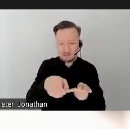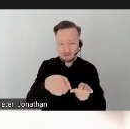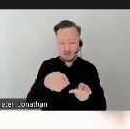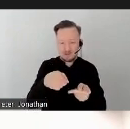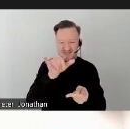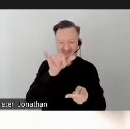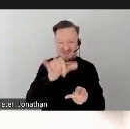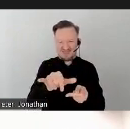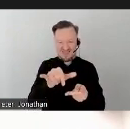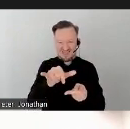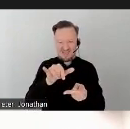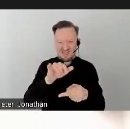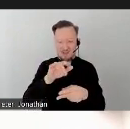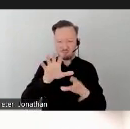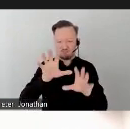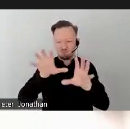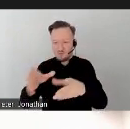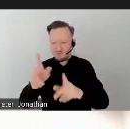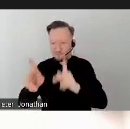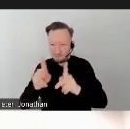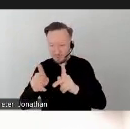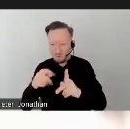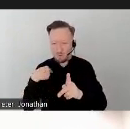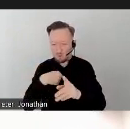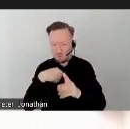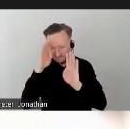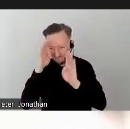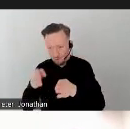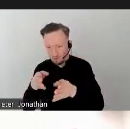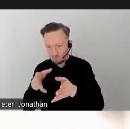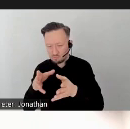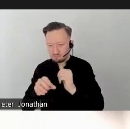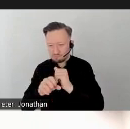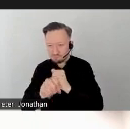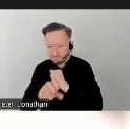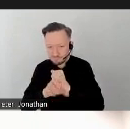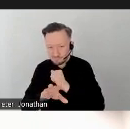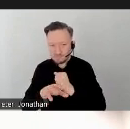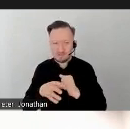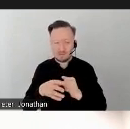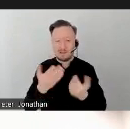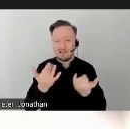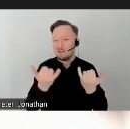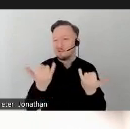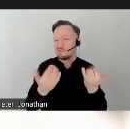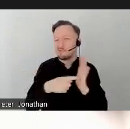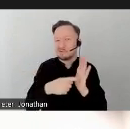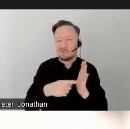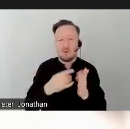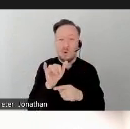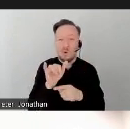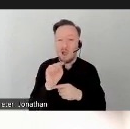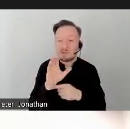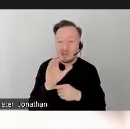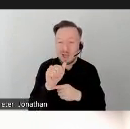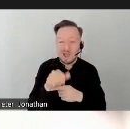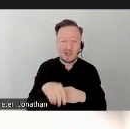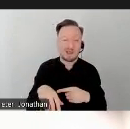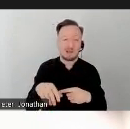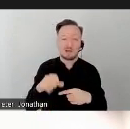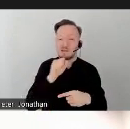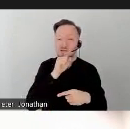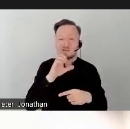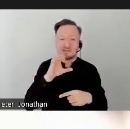population that we are targeting for the initiative. Whether people come to frequent, whether like YMCAs, senior living